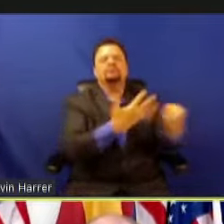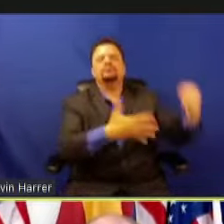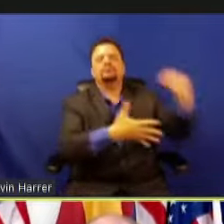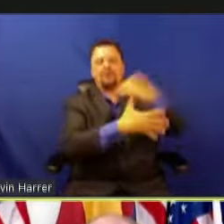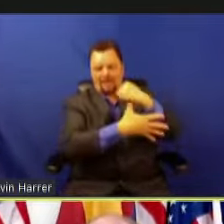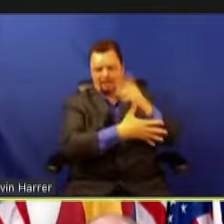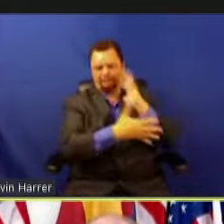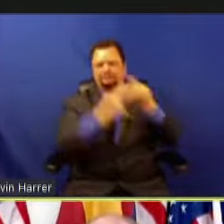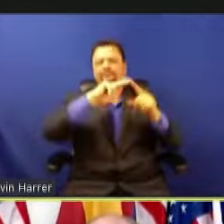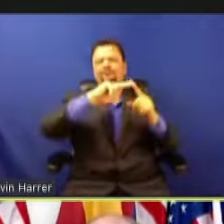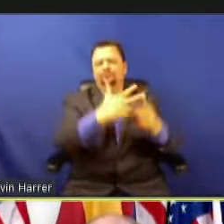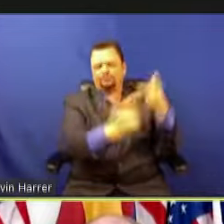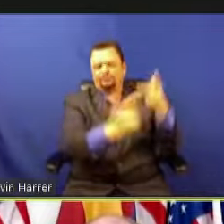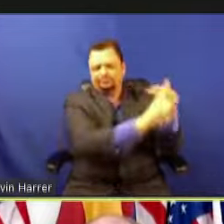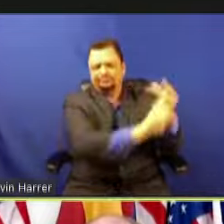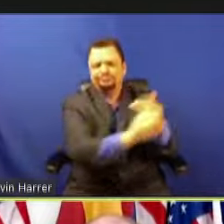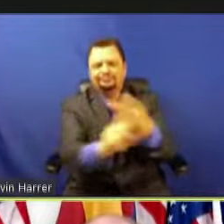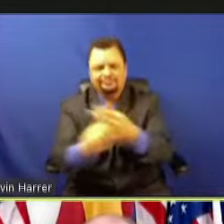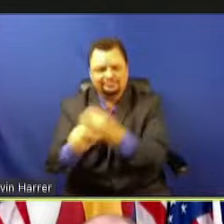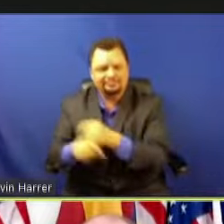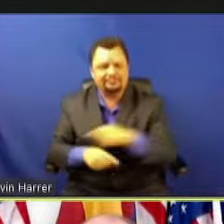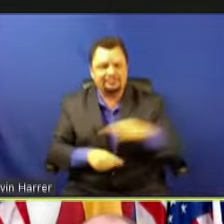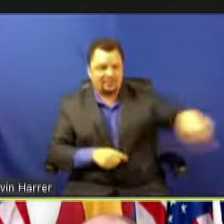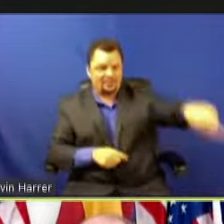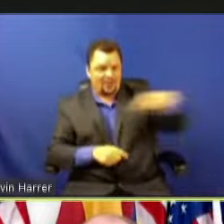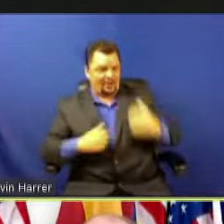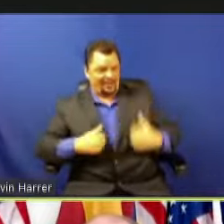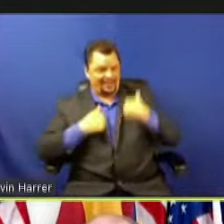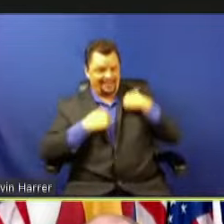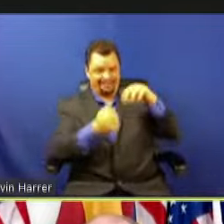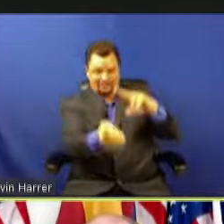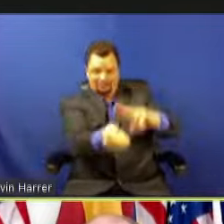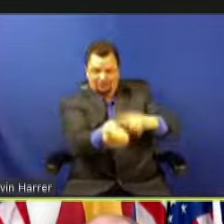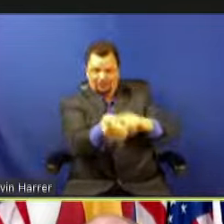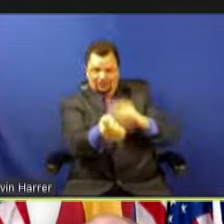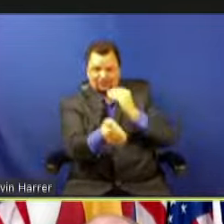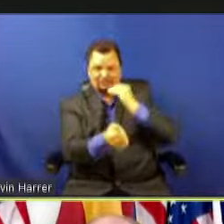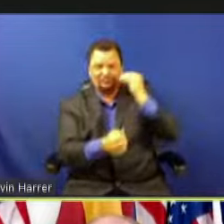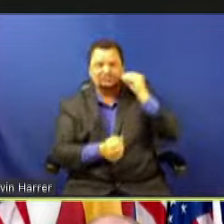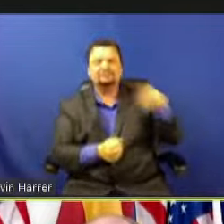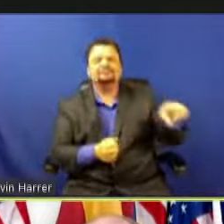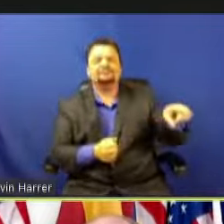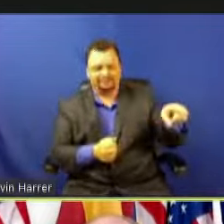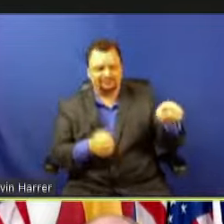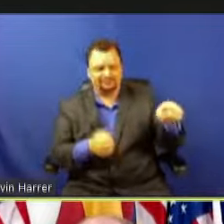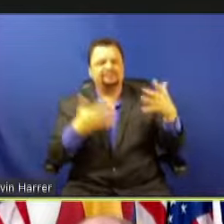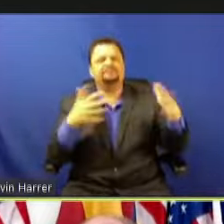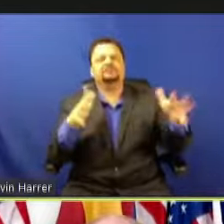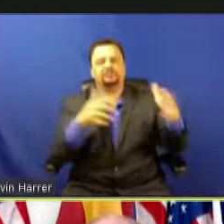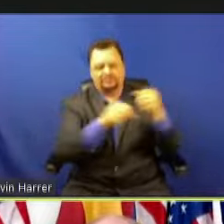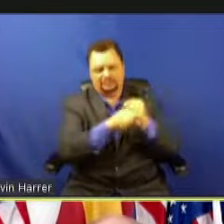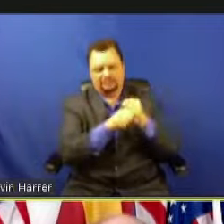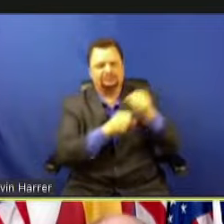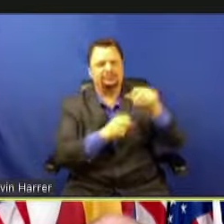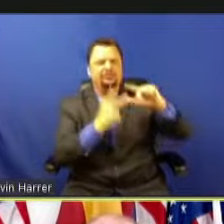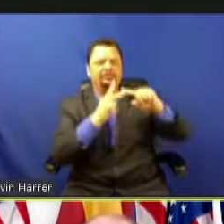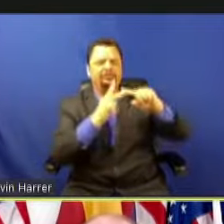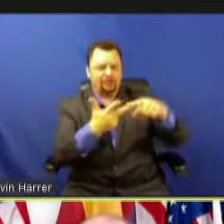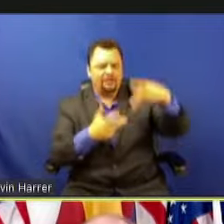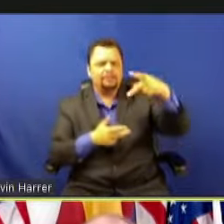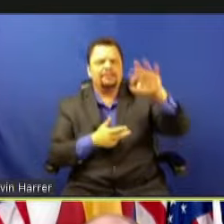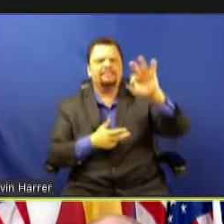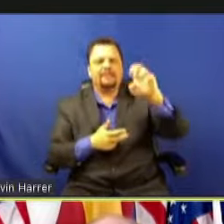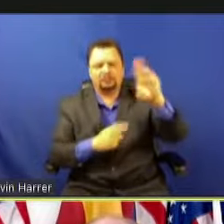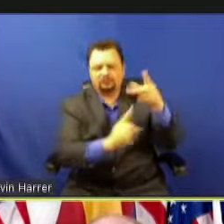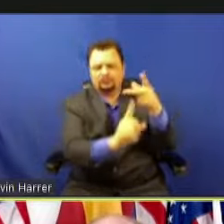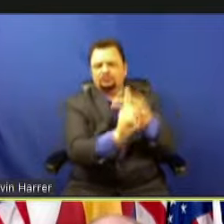homes was administered the Pfizer vaccine. The early data shows that the booster shot is even more important, or perhaps you could say it's